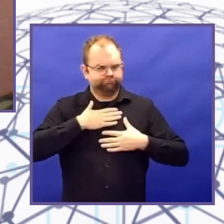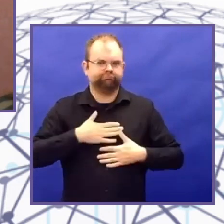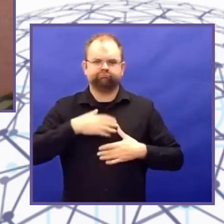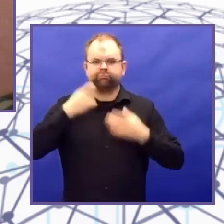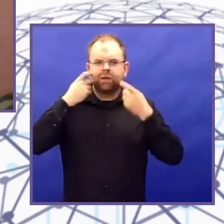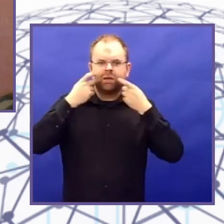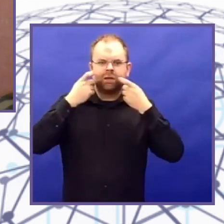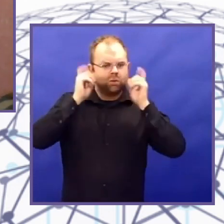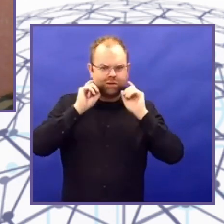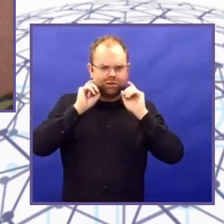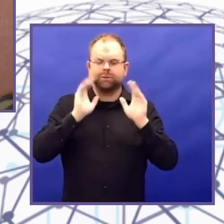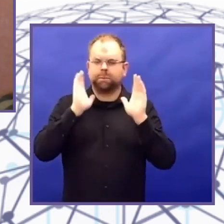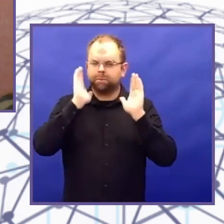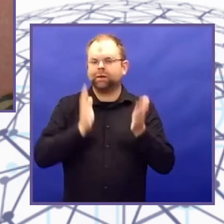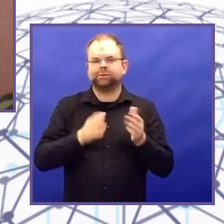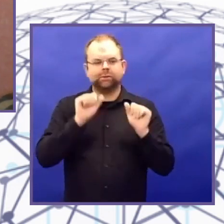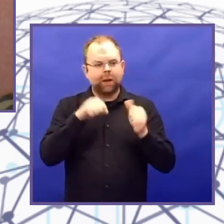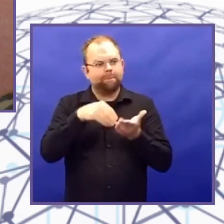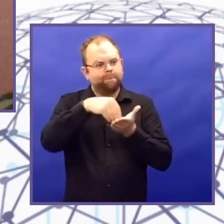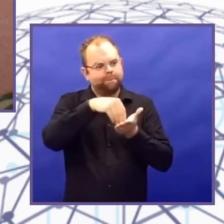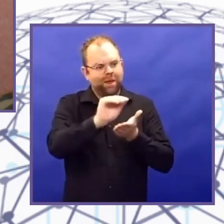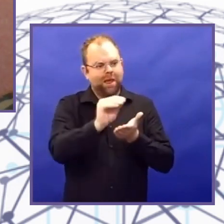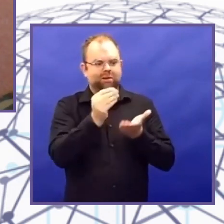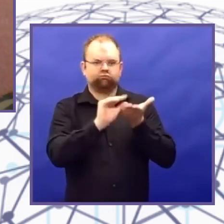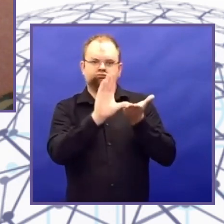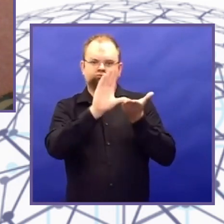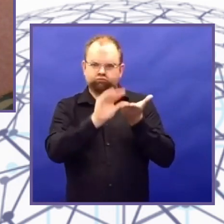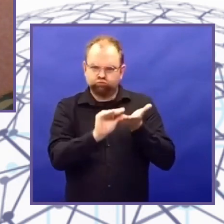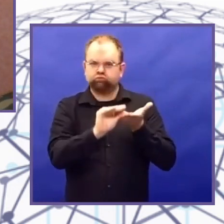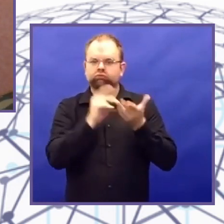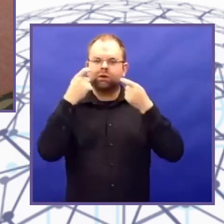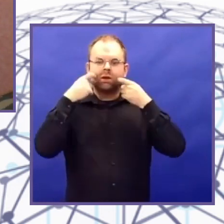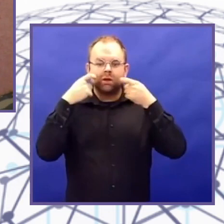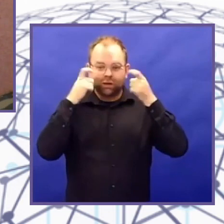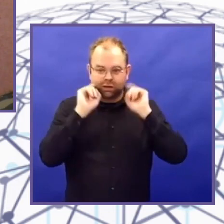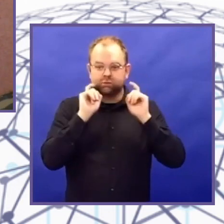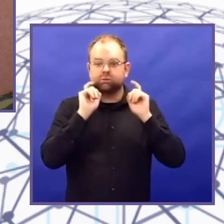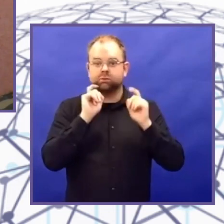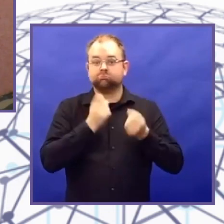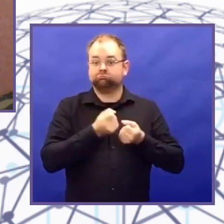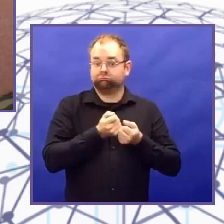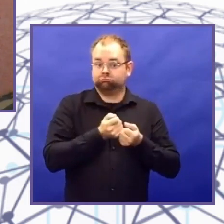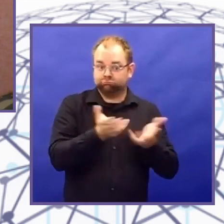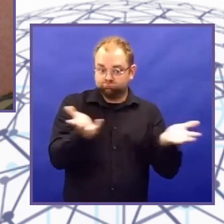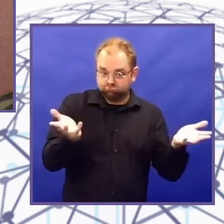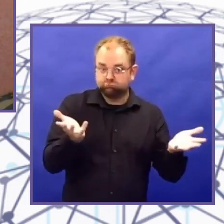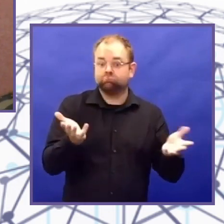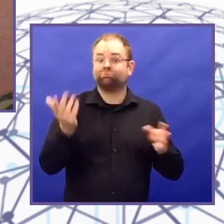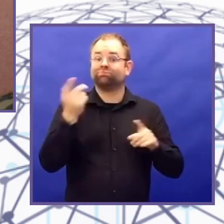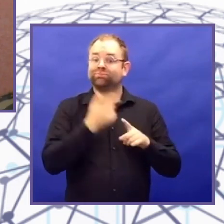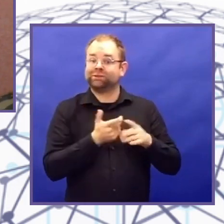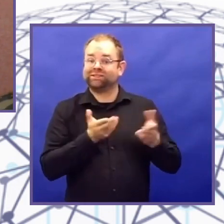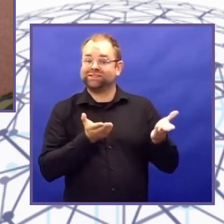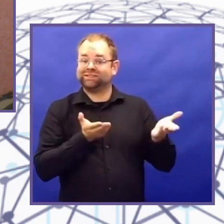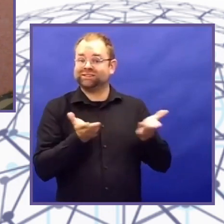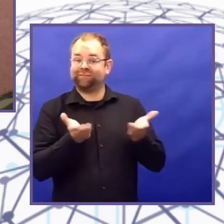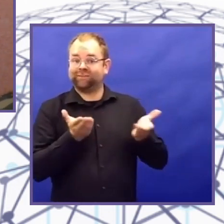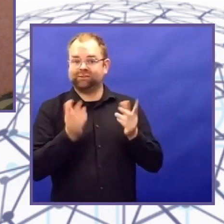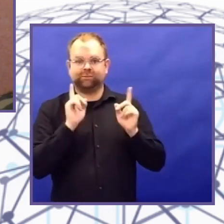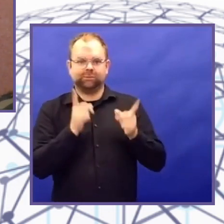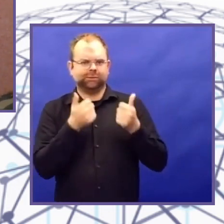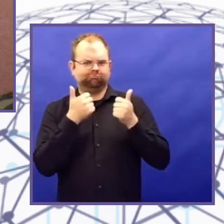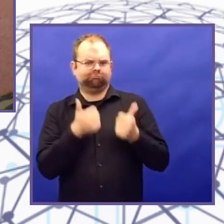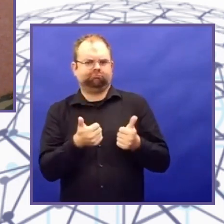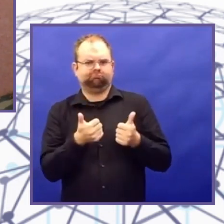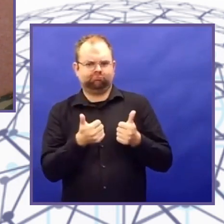around 466 million people currently have a disabling hearing loss. And that's about to